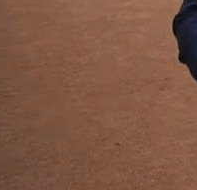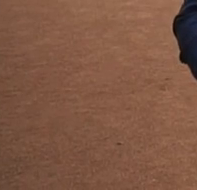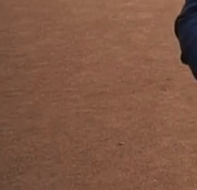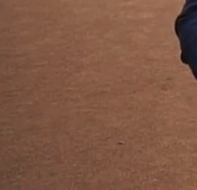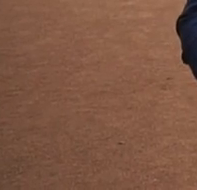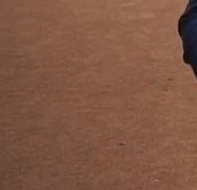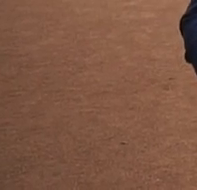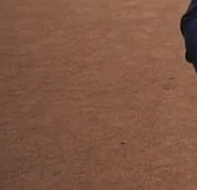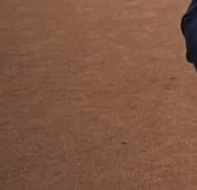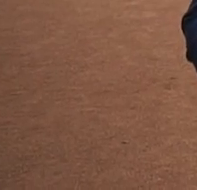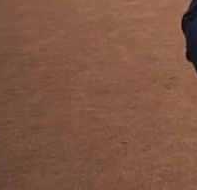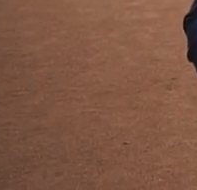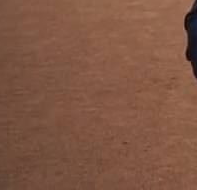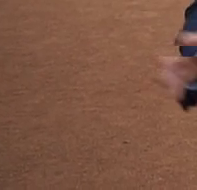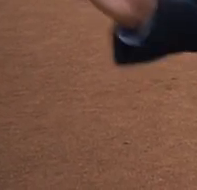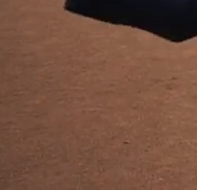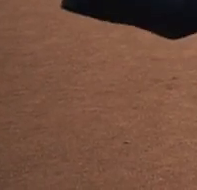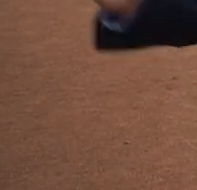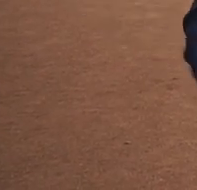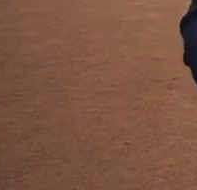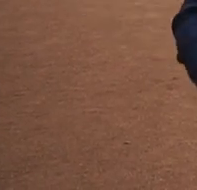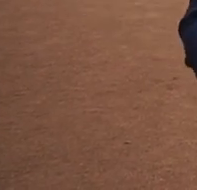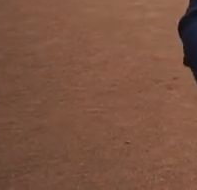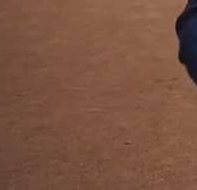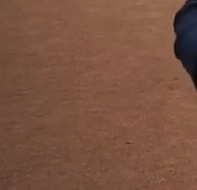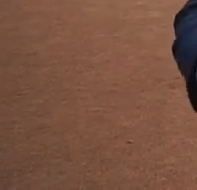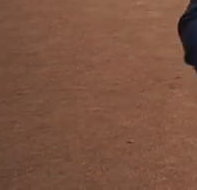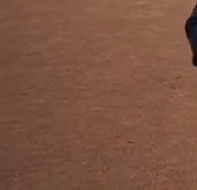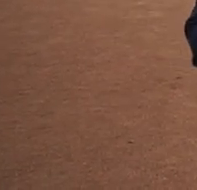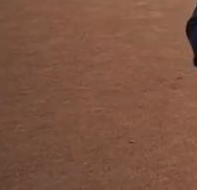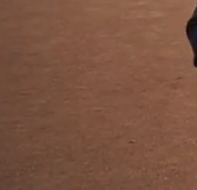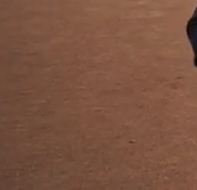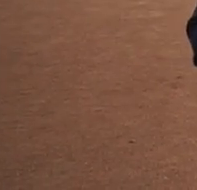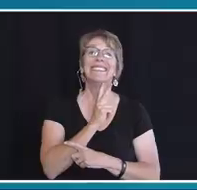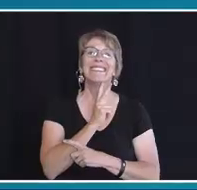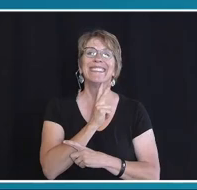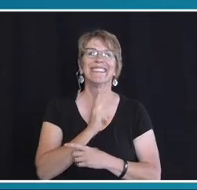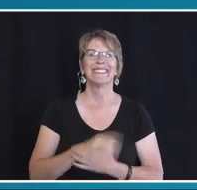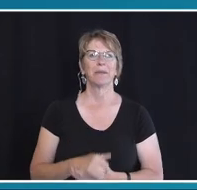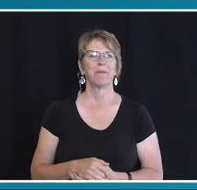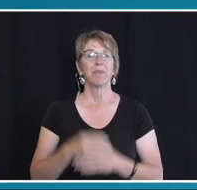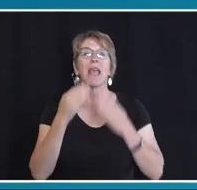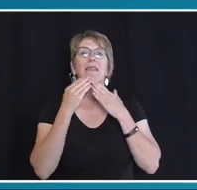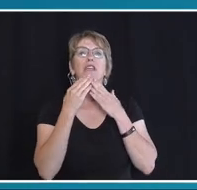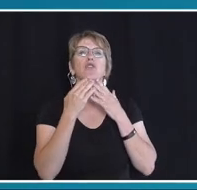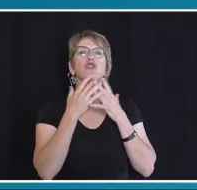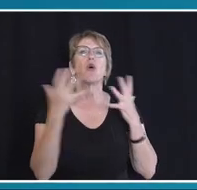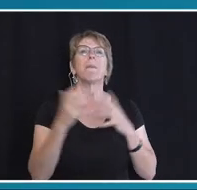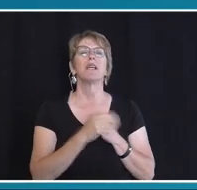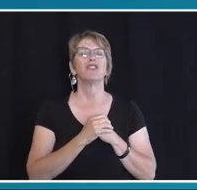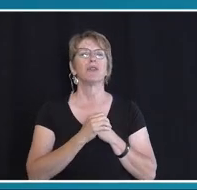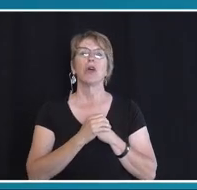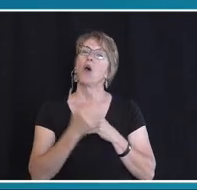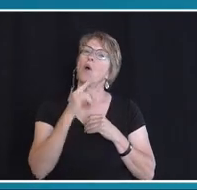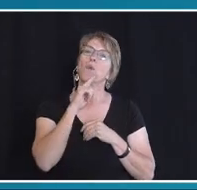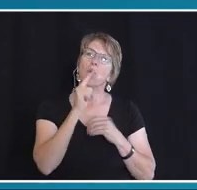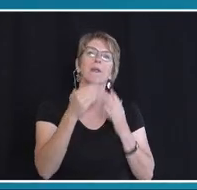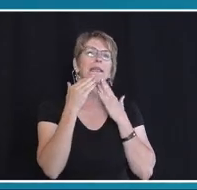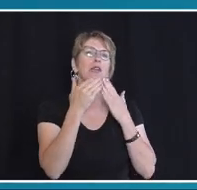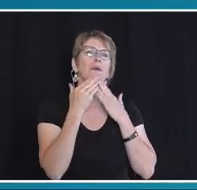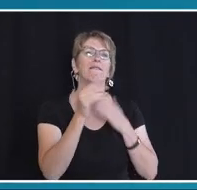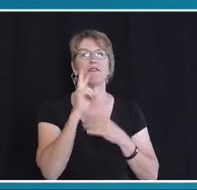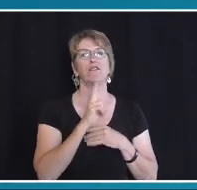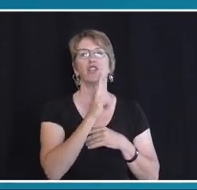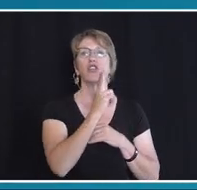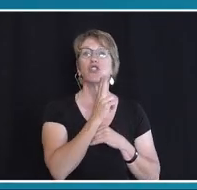with Courage Kenny Sports and Recreation. Have a great program and win Twins. Thanks so much, Dave. We are so grateful to the